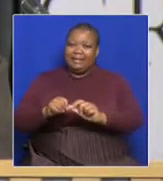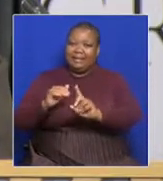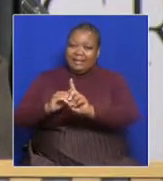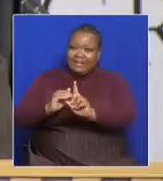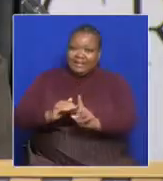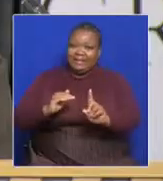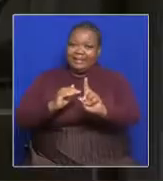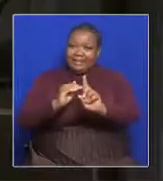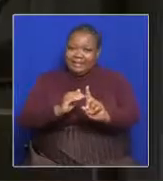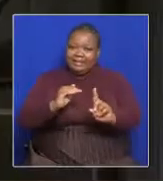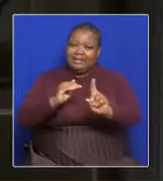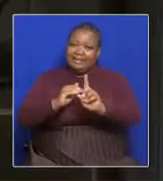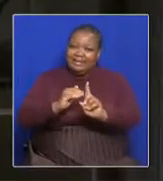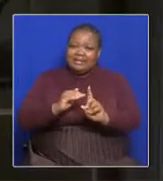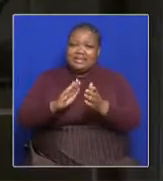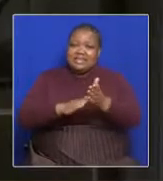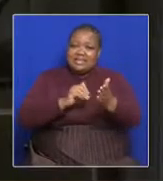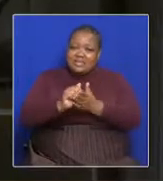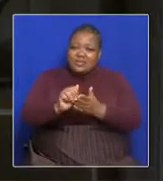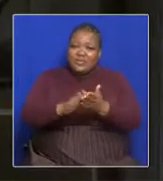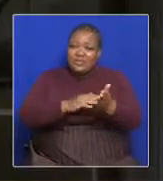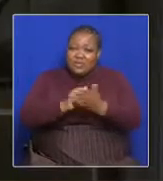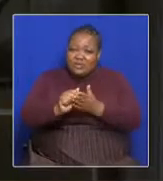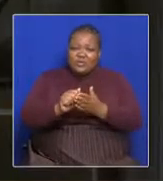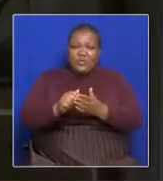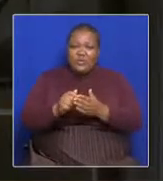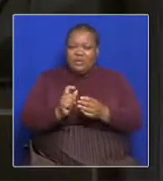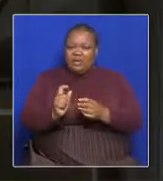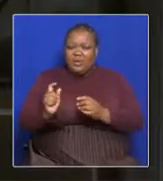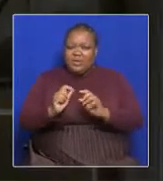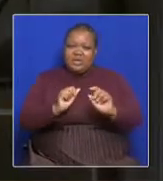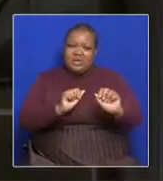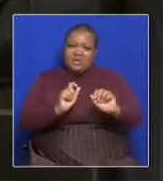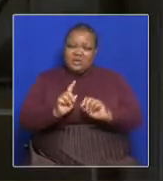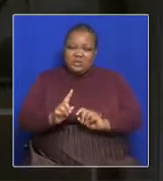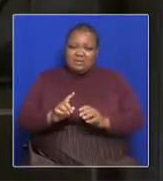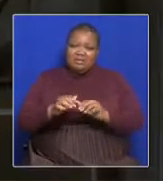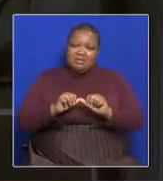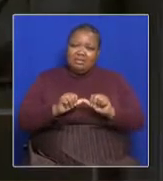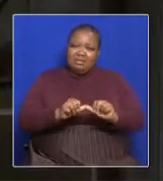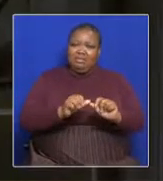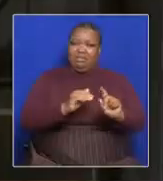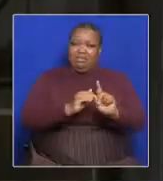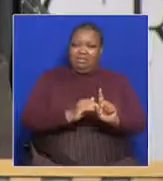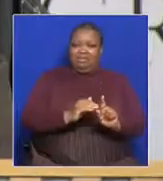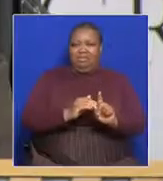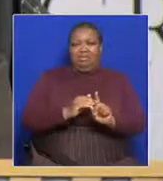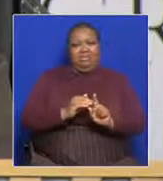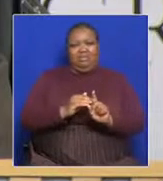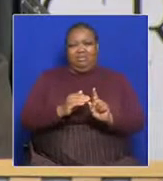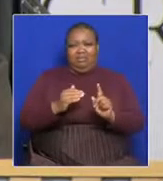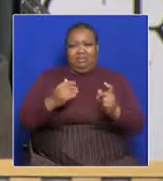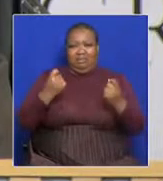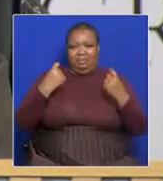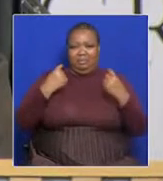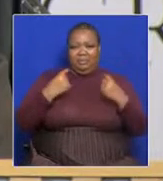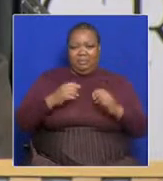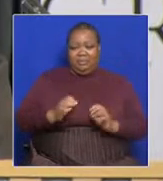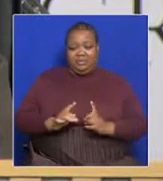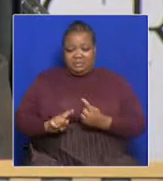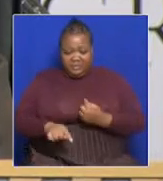you destroy, or however you framed it? You keep doing that. It doesn't add up, I'm sorry. It doesn't.